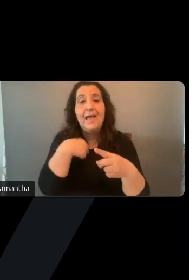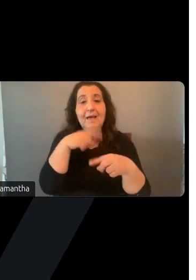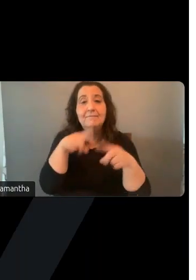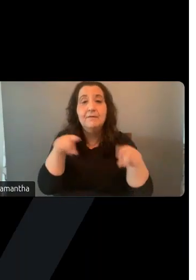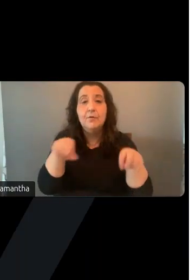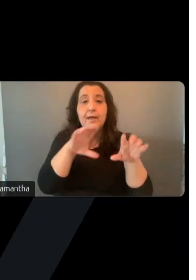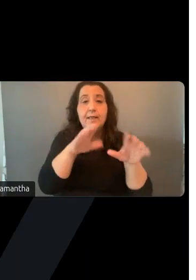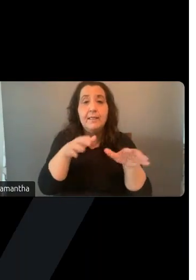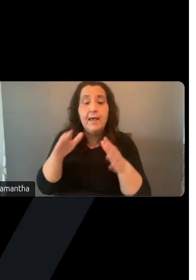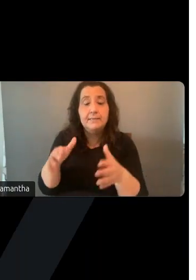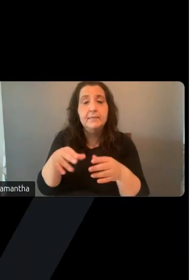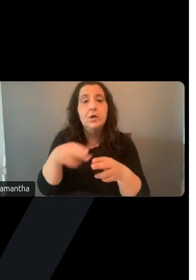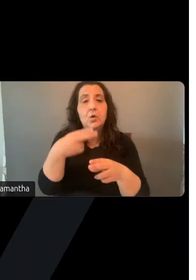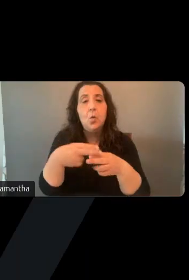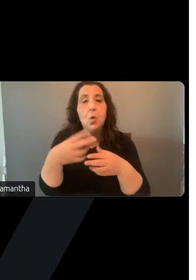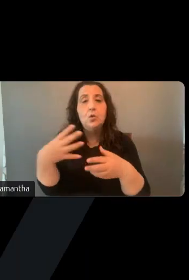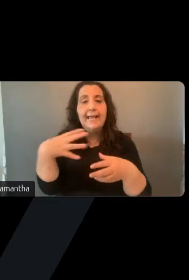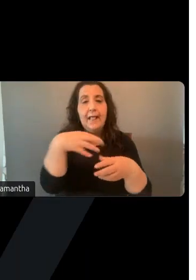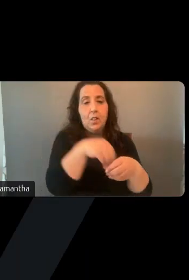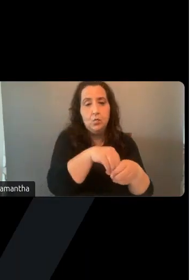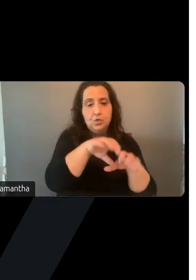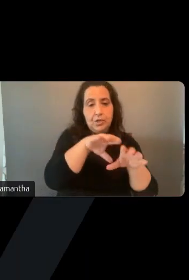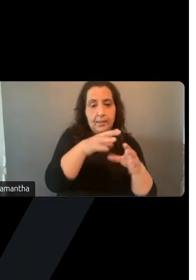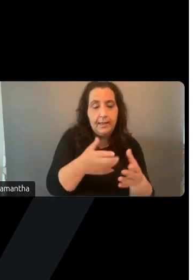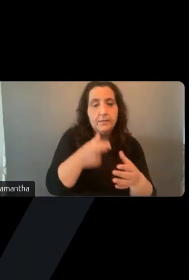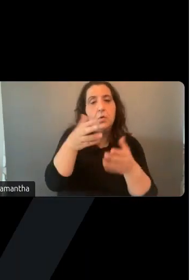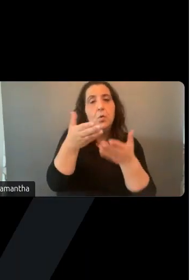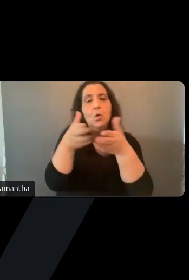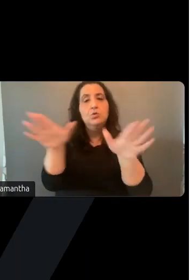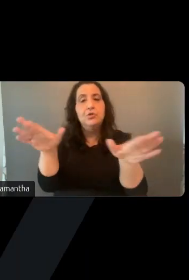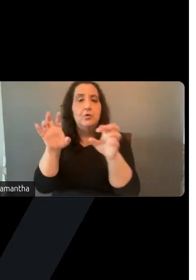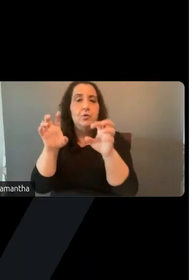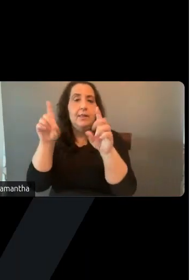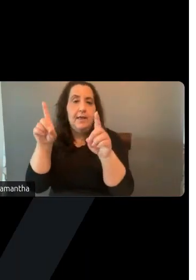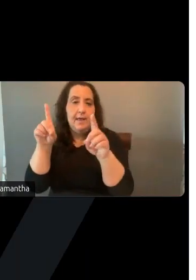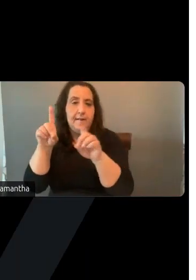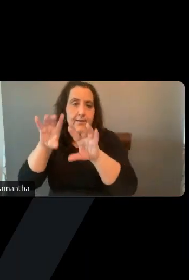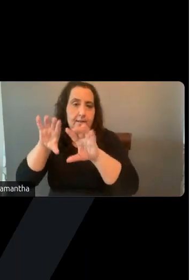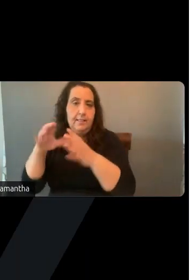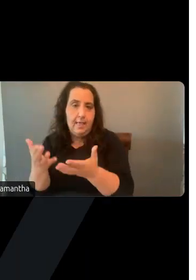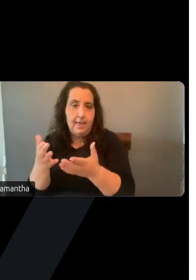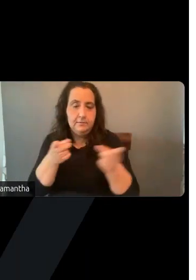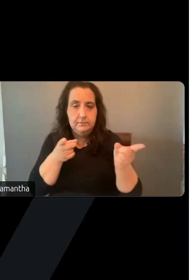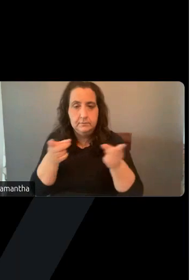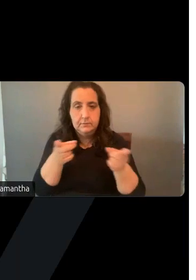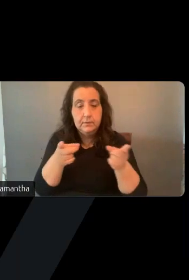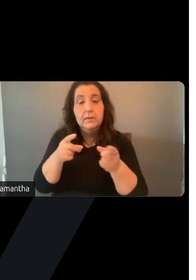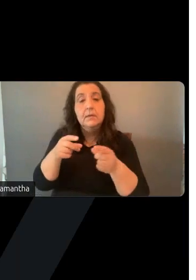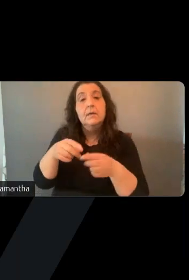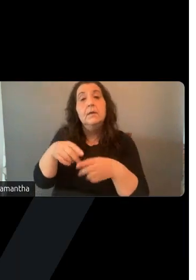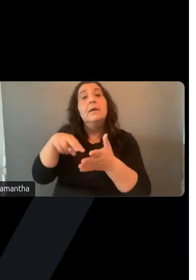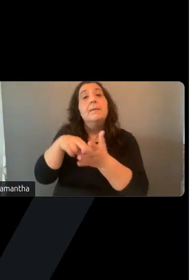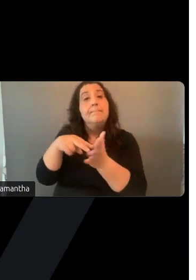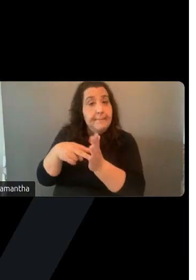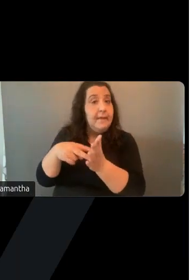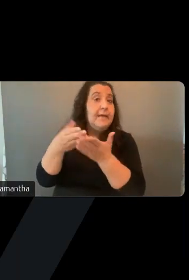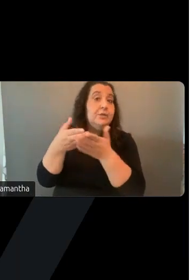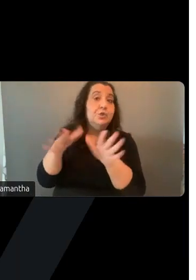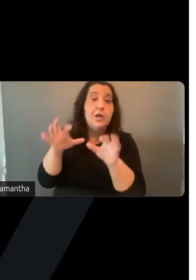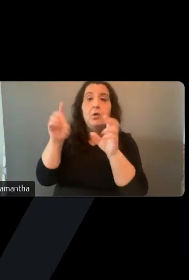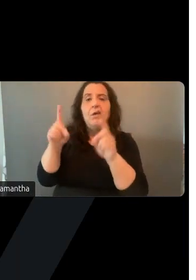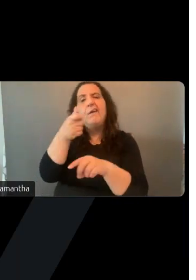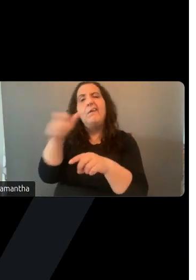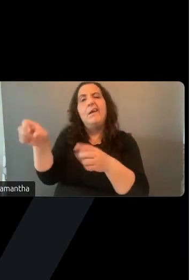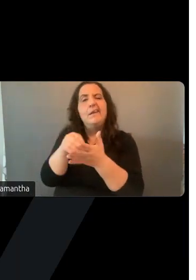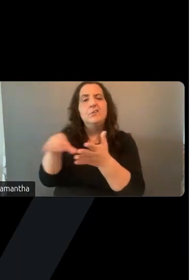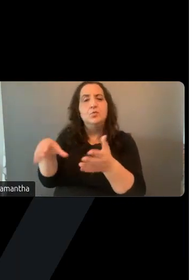are considered inclusion classes or general education classes, meaning they are a classroom that any student would typically be